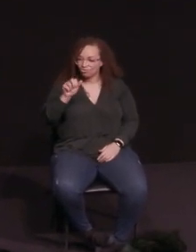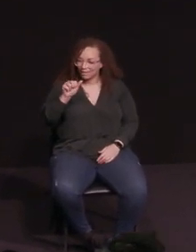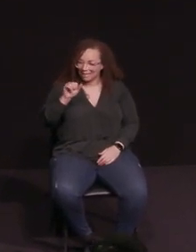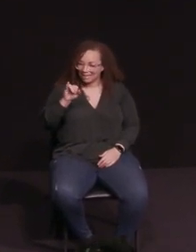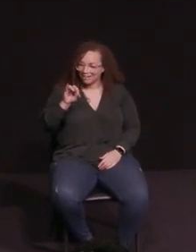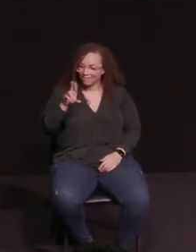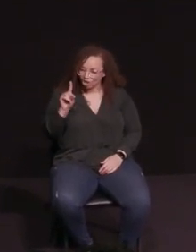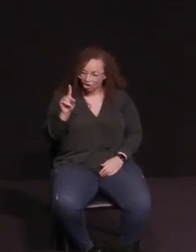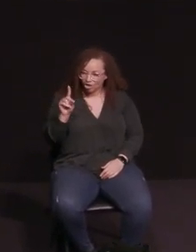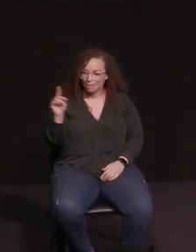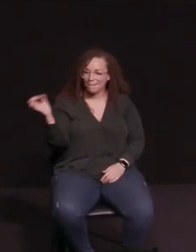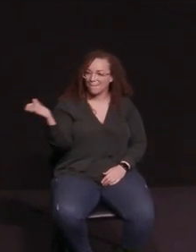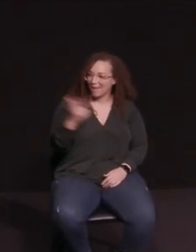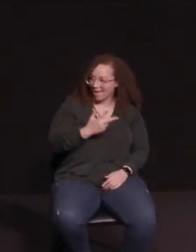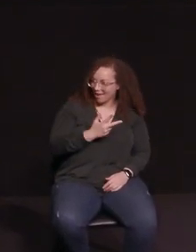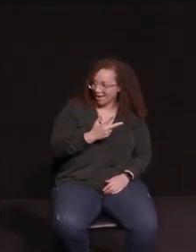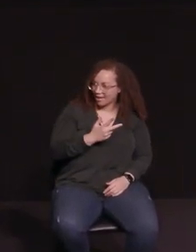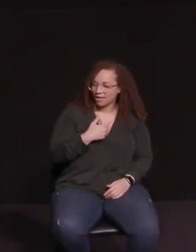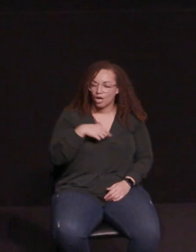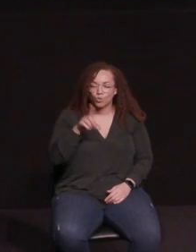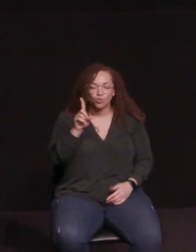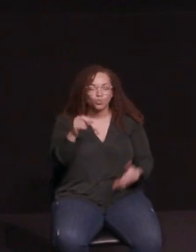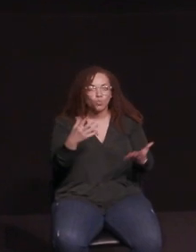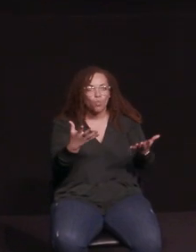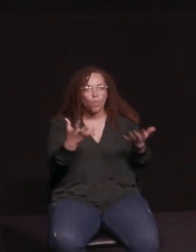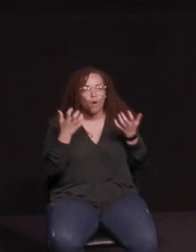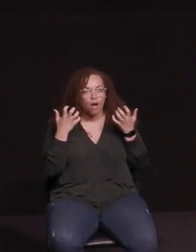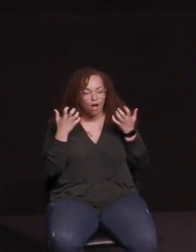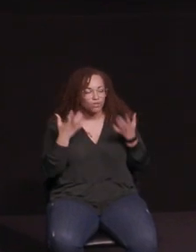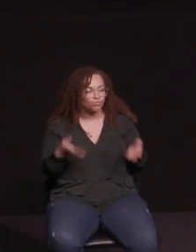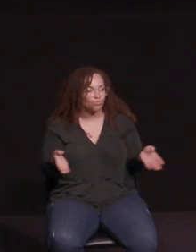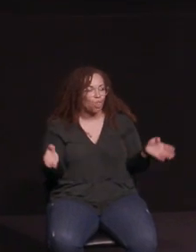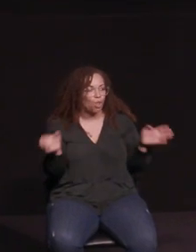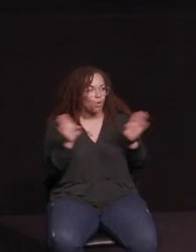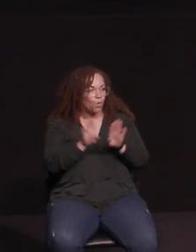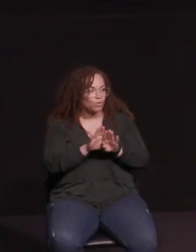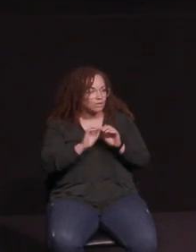do... want to close with an offering.